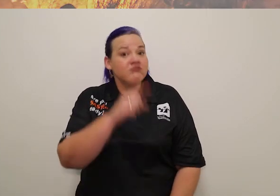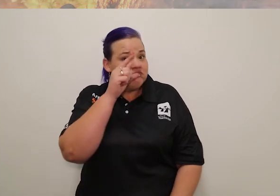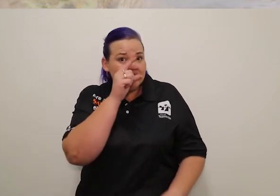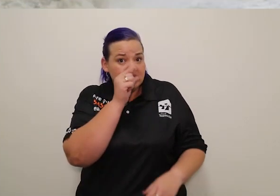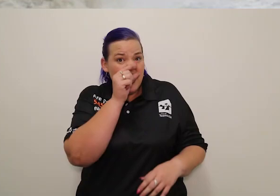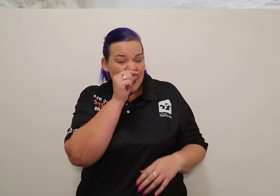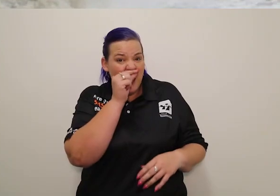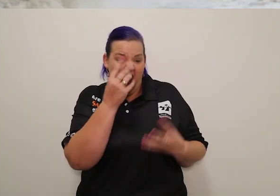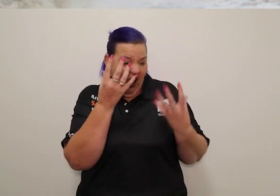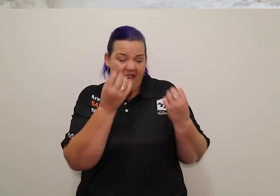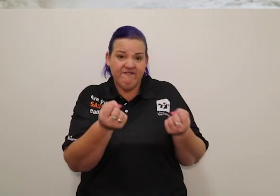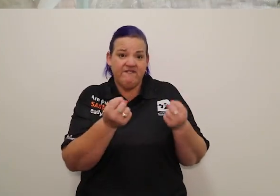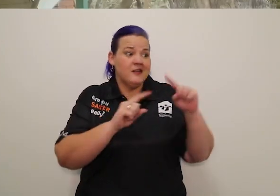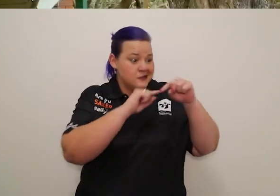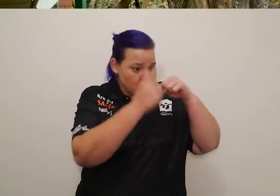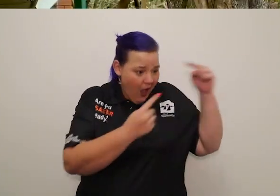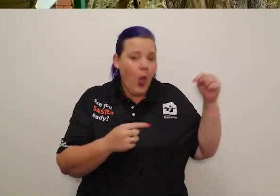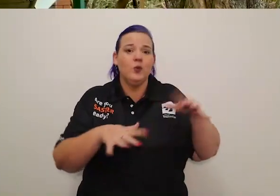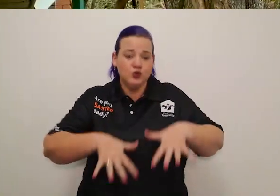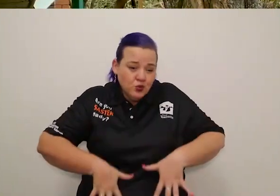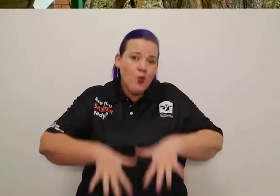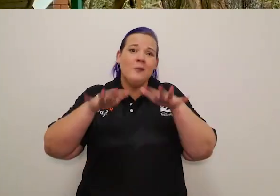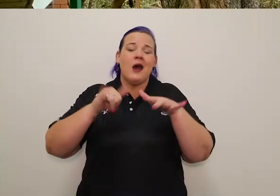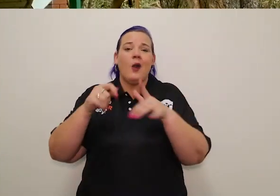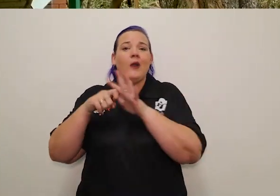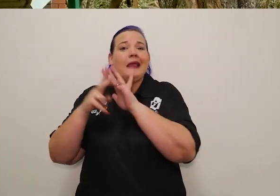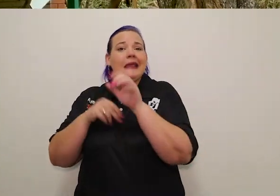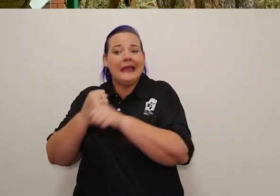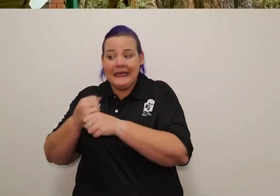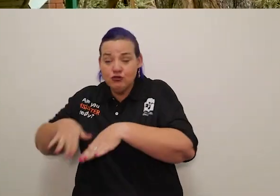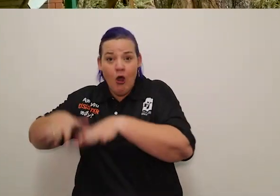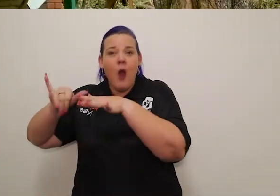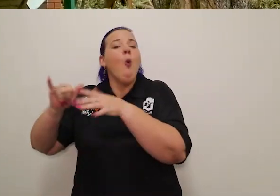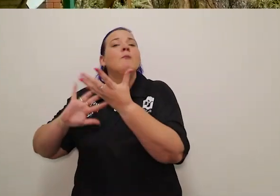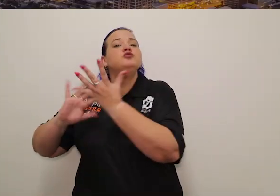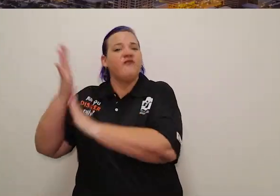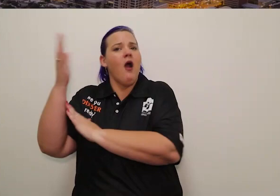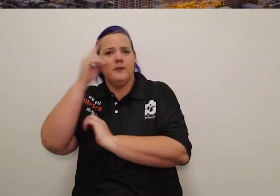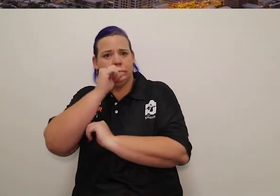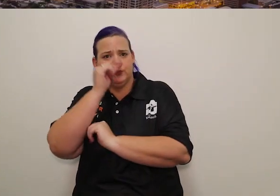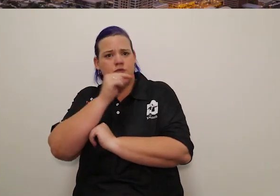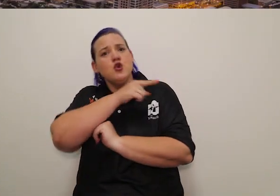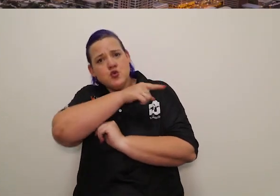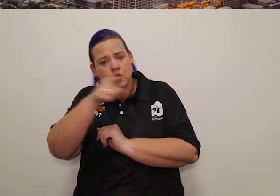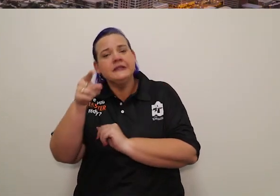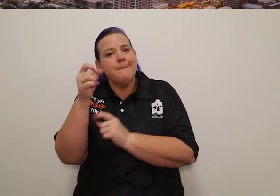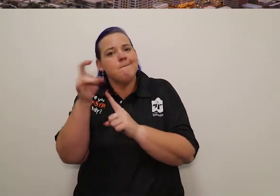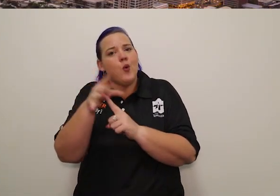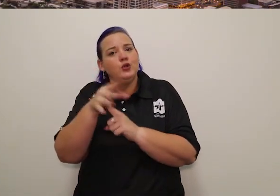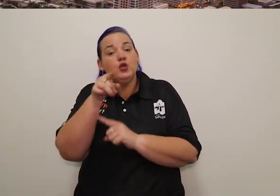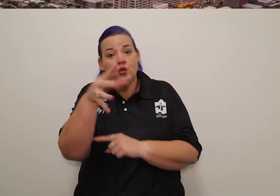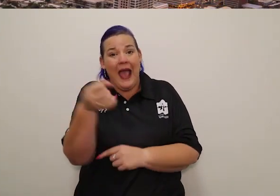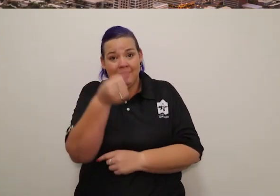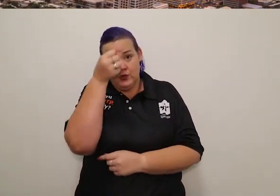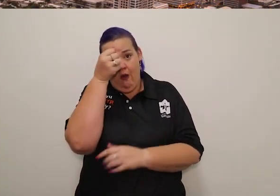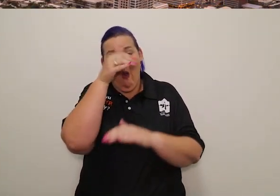Even though we most commonly encounter cyclones, storm tide, king tide, flood and bushfire, it's still important to understand the other